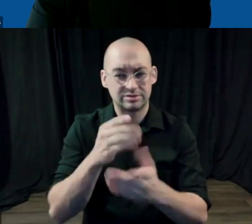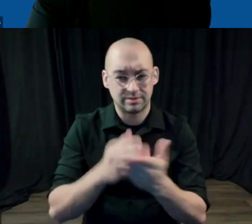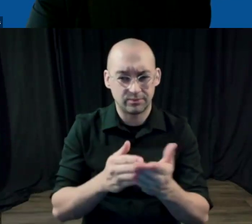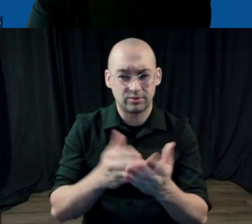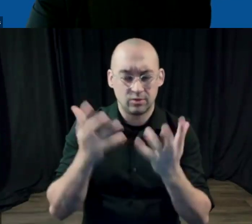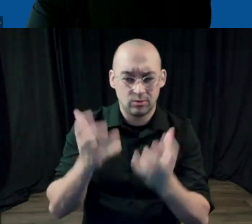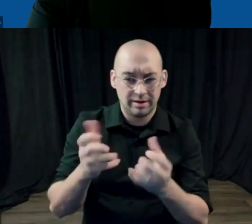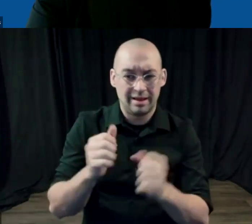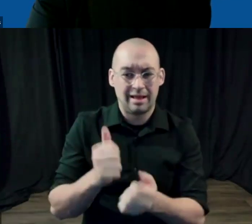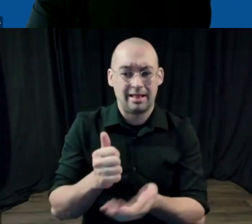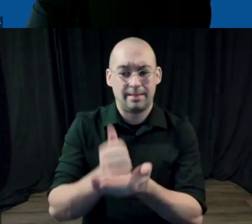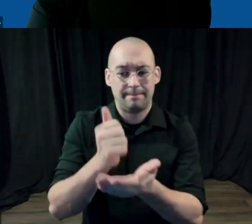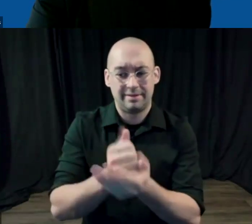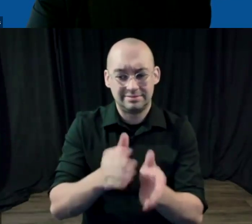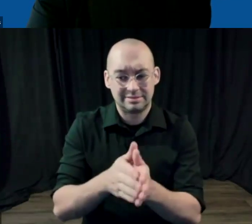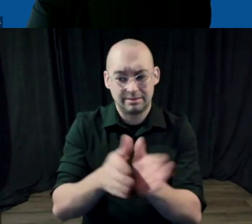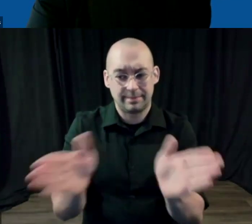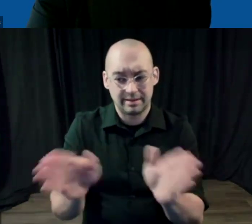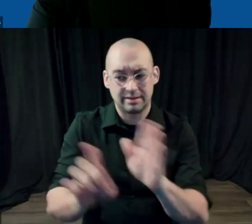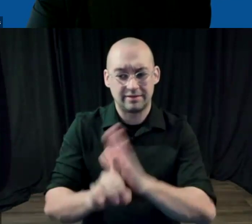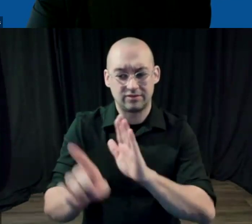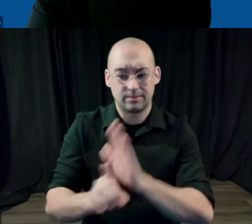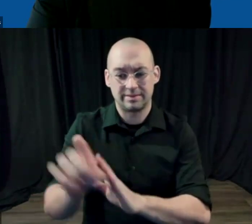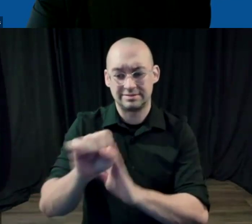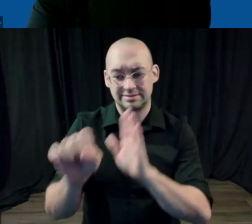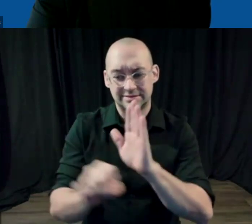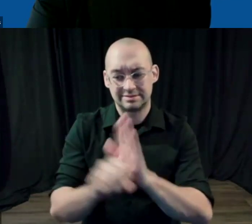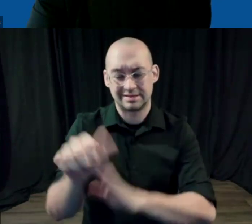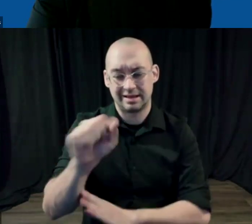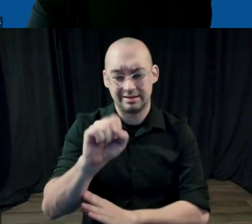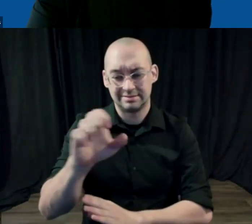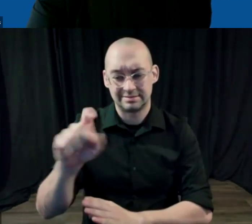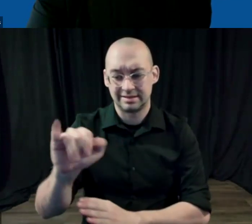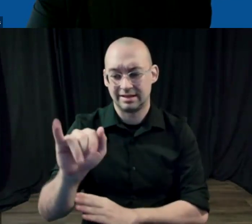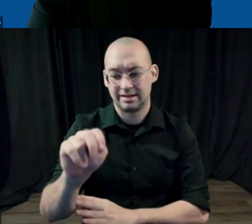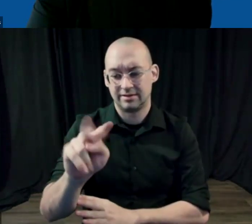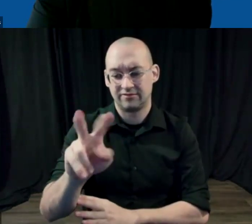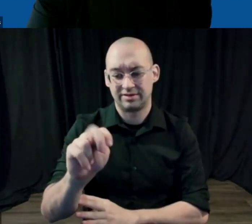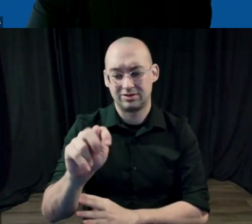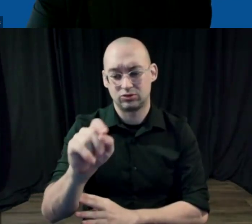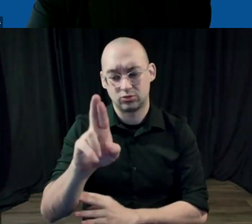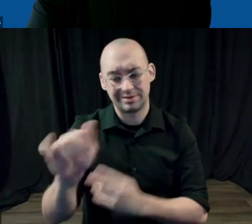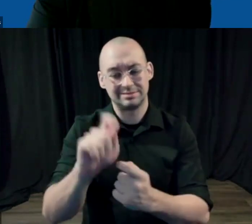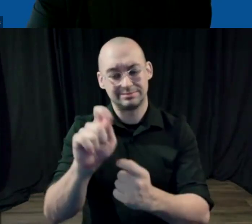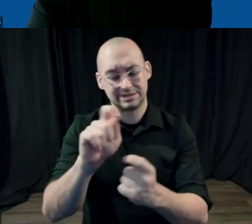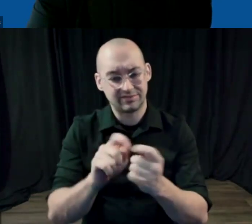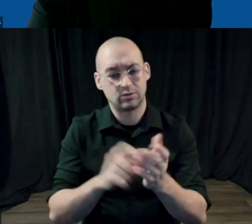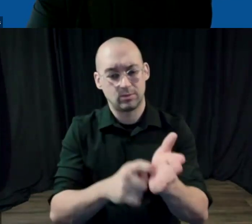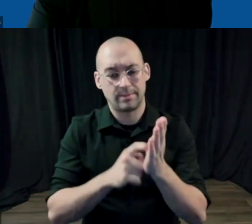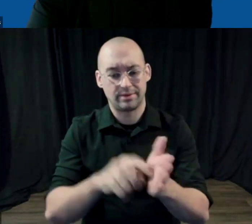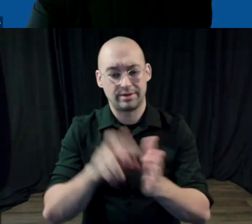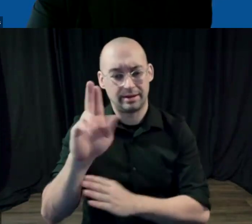help expand and develop the state's asset inventory, which was a specific requirement of the